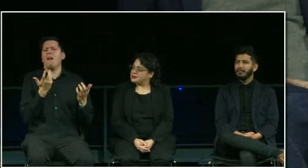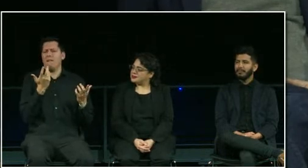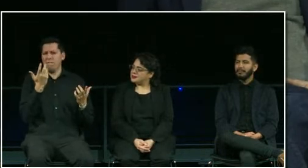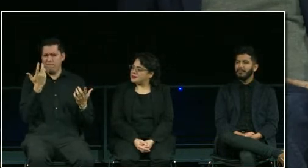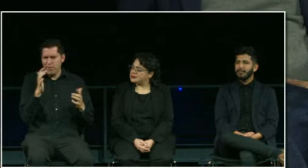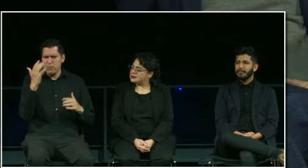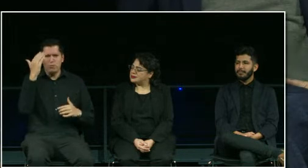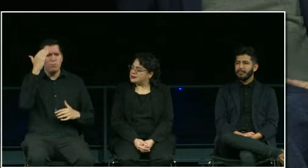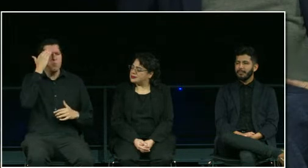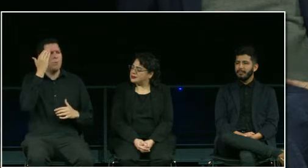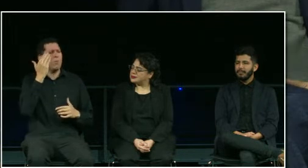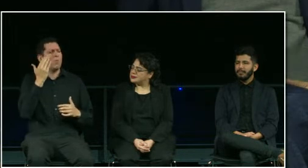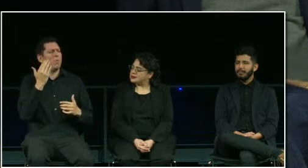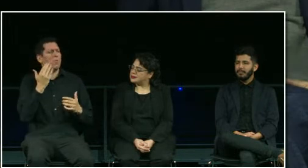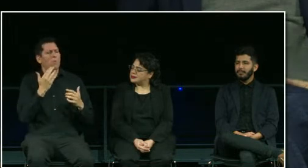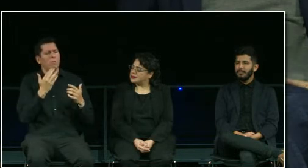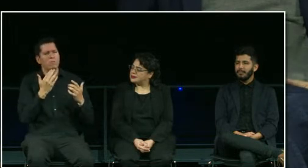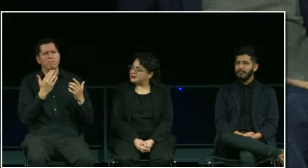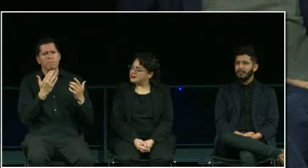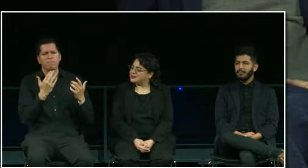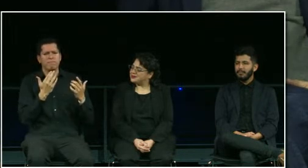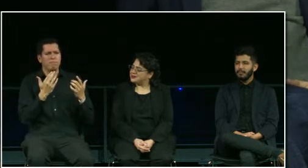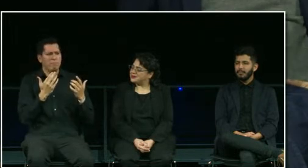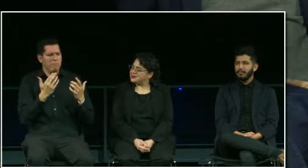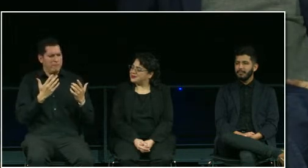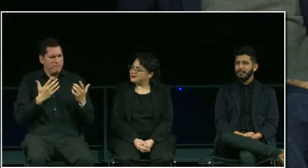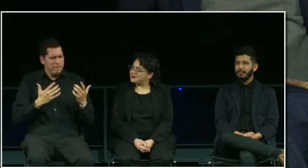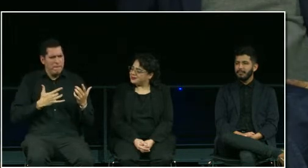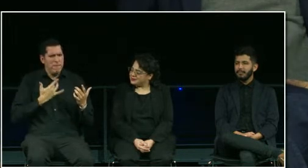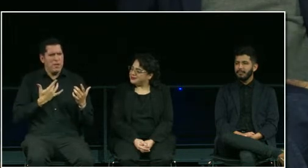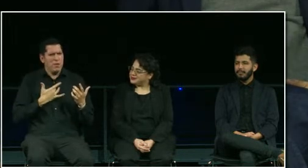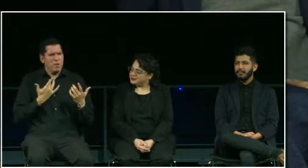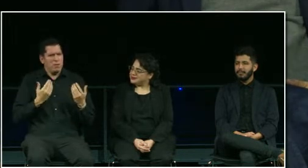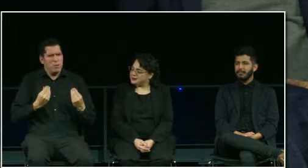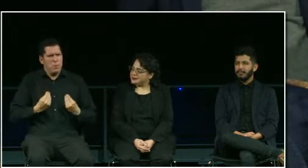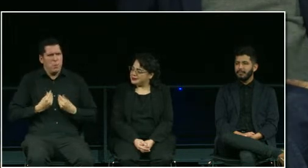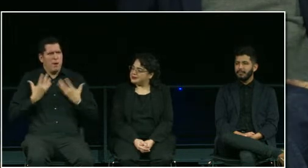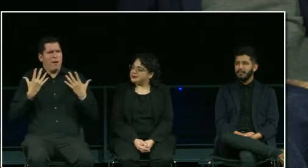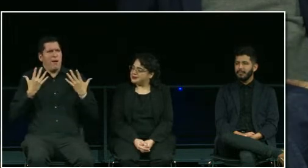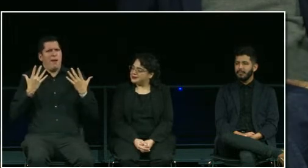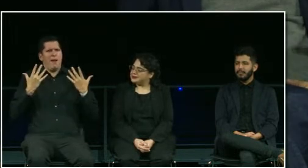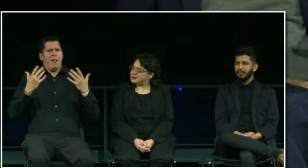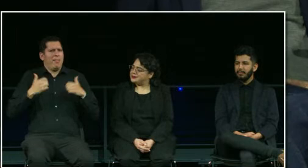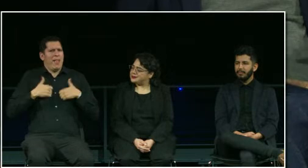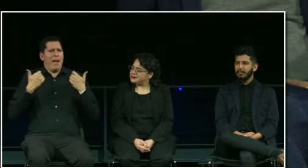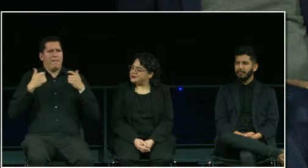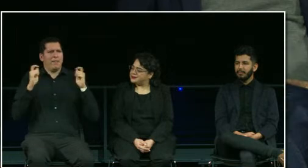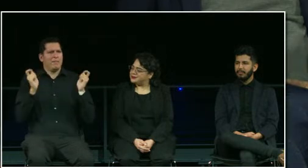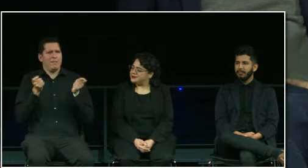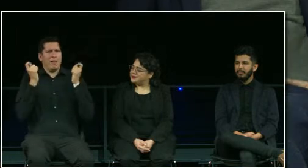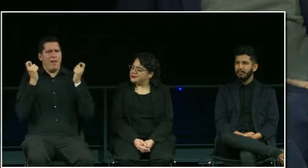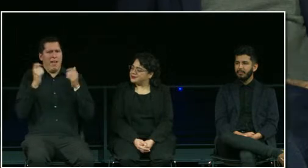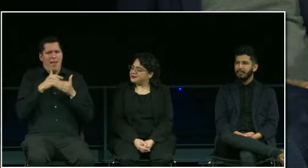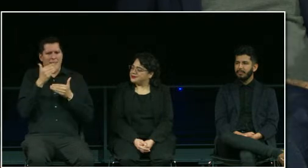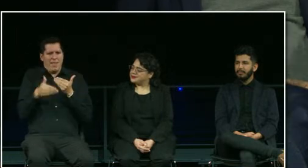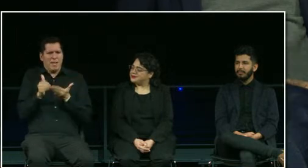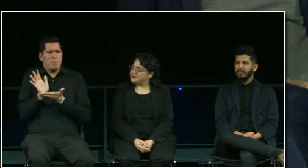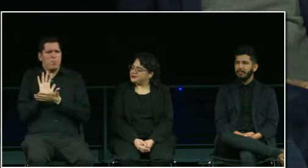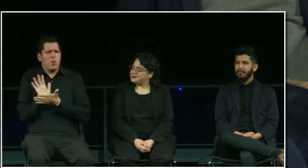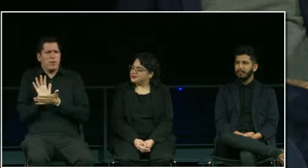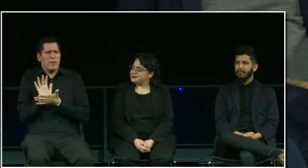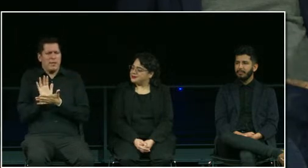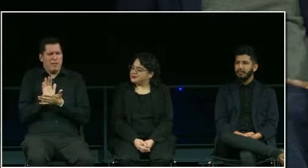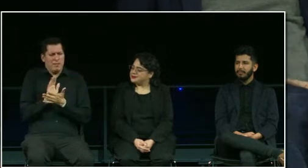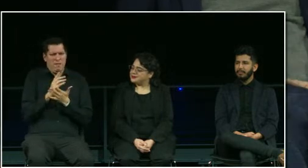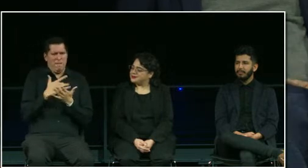to, in order to feel a joyful celebration of life by the end of the movie, go to a